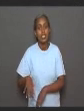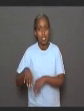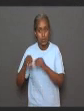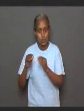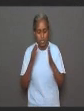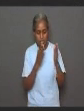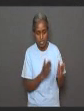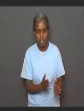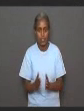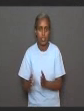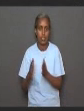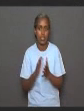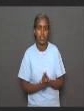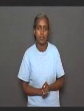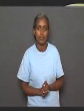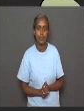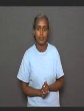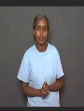Students, let's get ready.